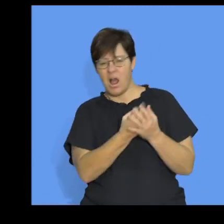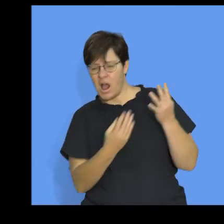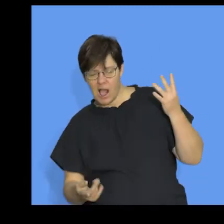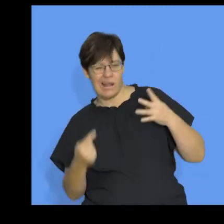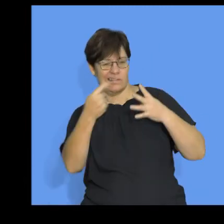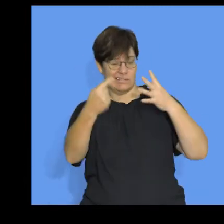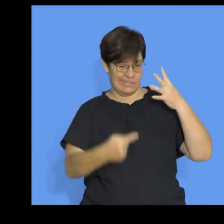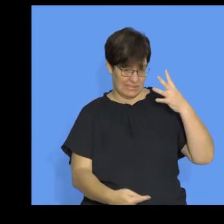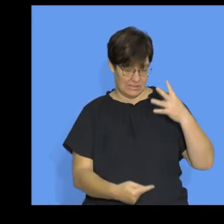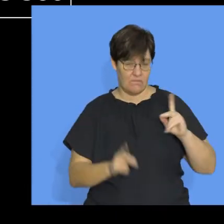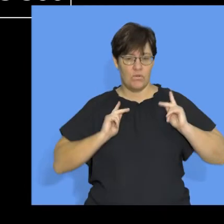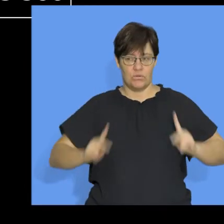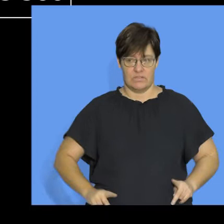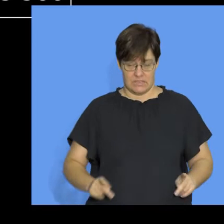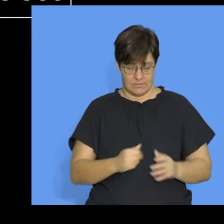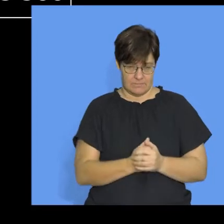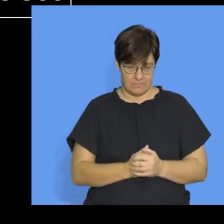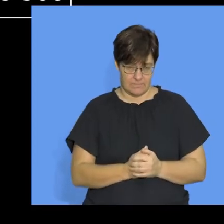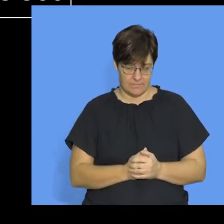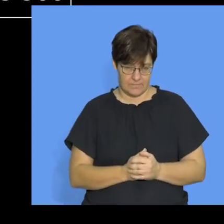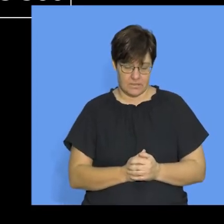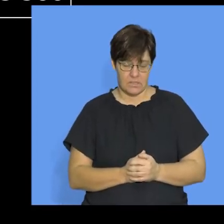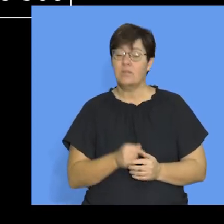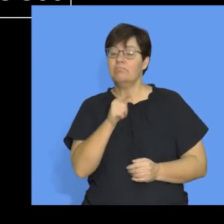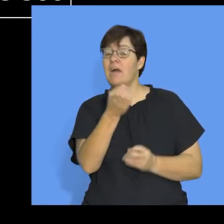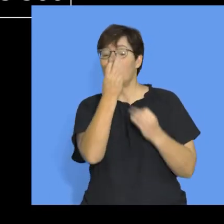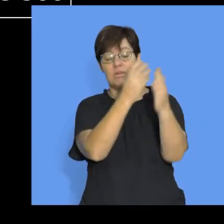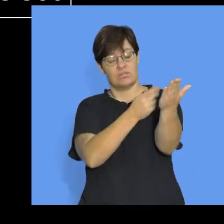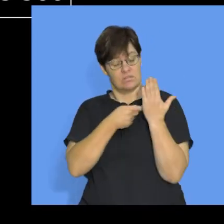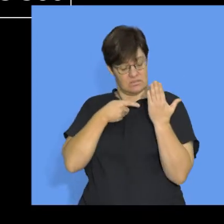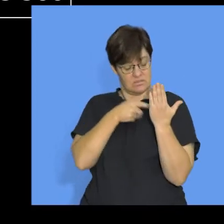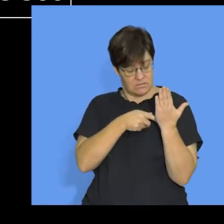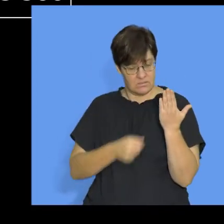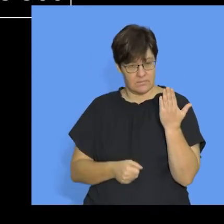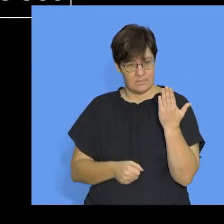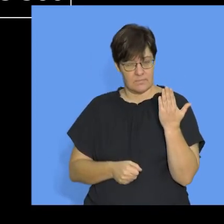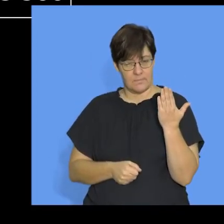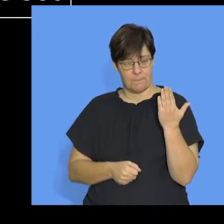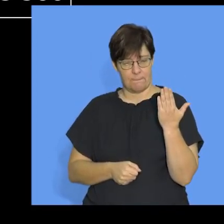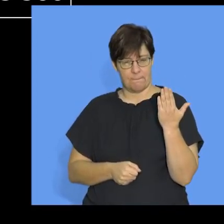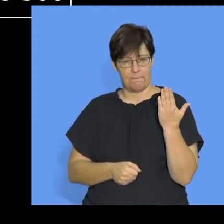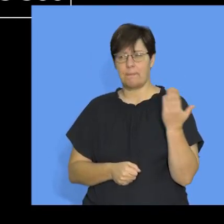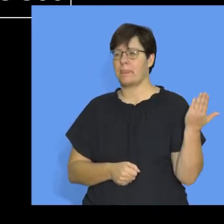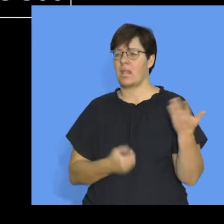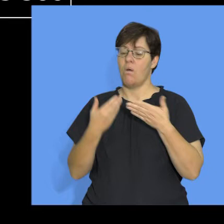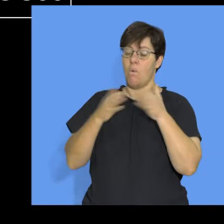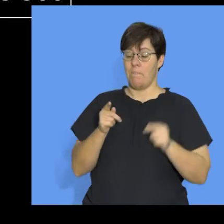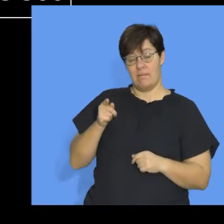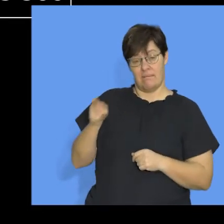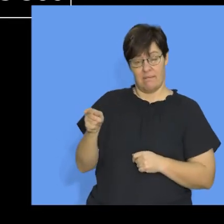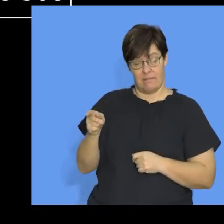items of the school uniform. Okay, this is the information we have at the beginning of the year, There's your opening